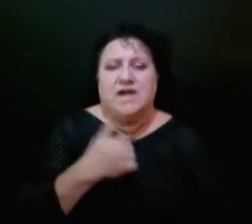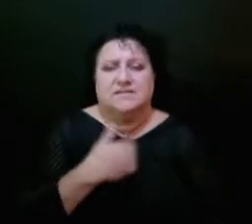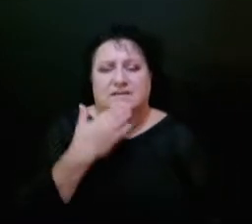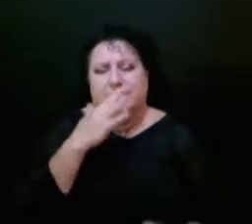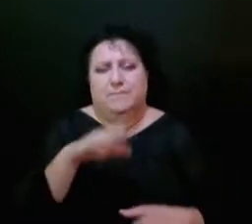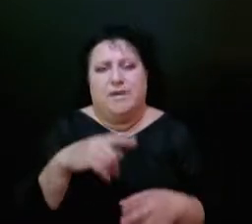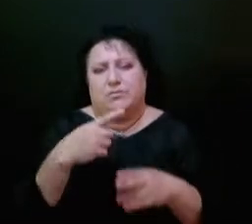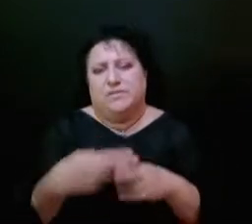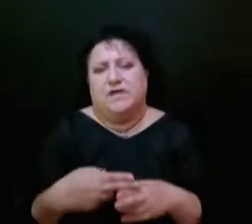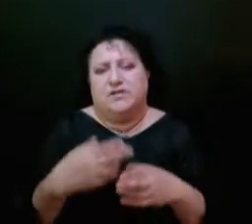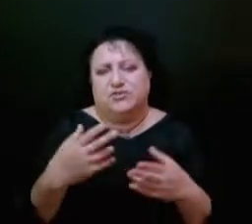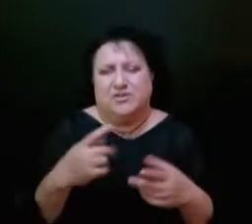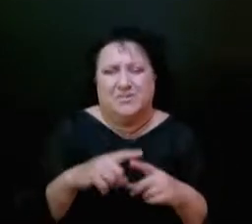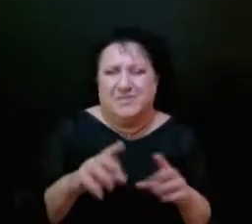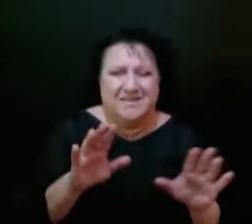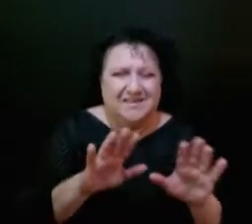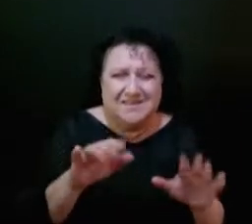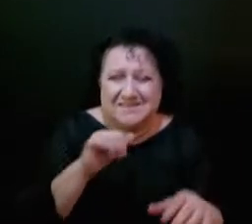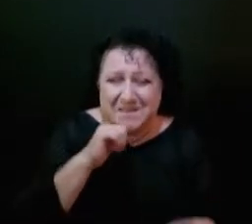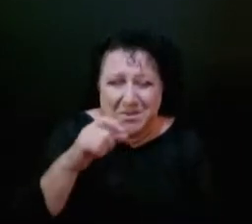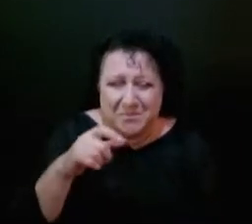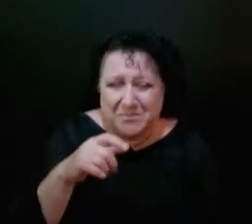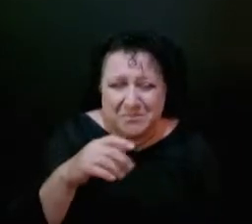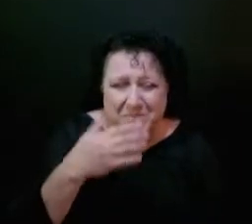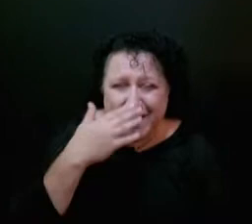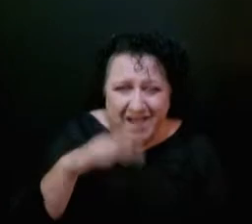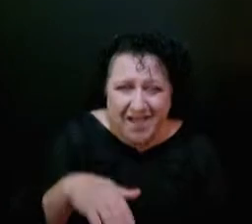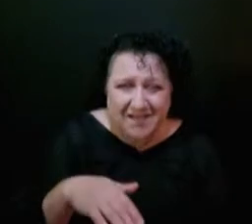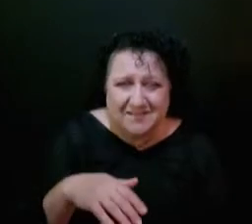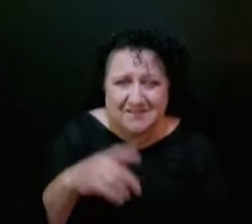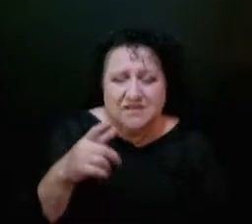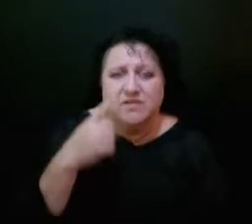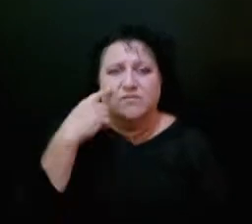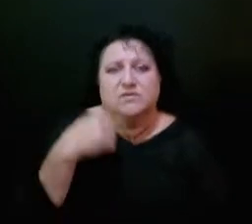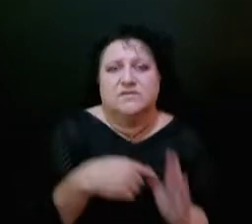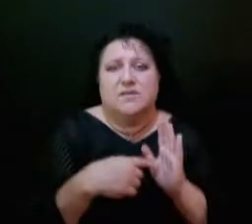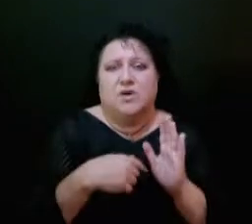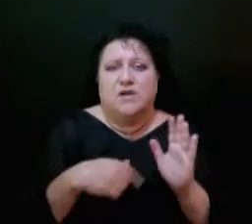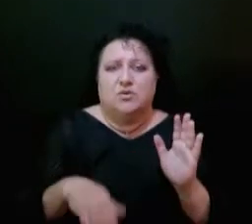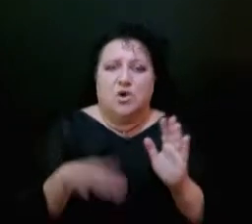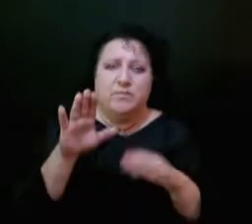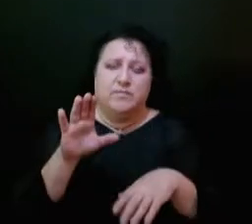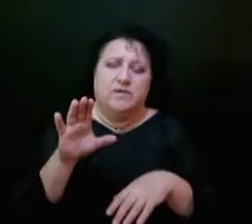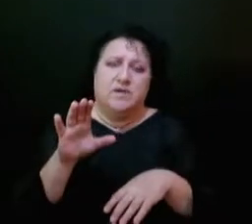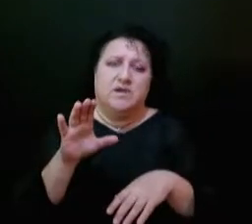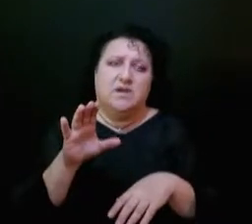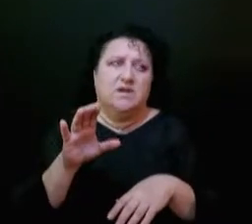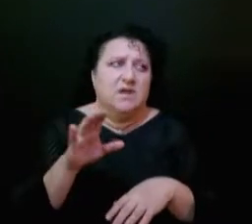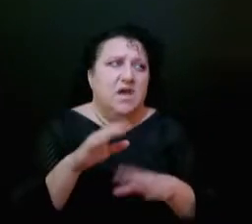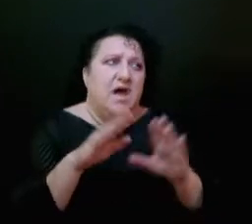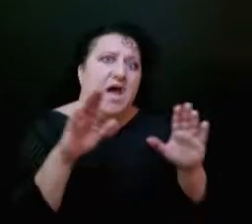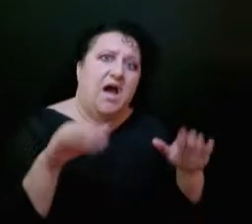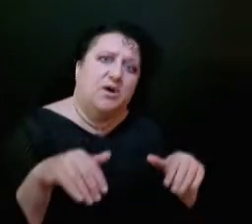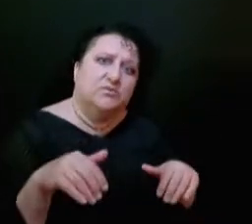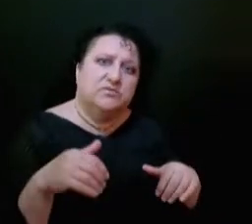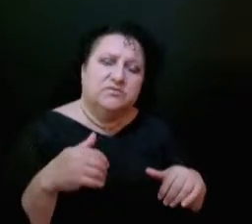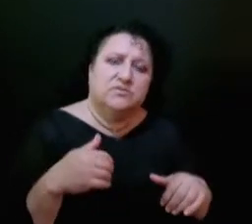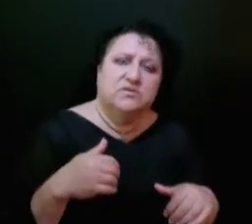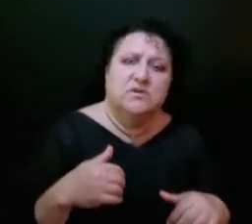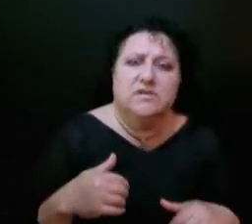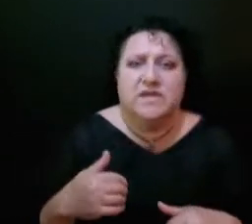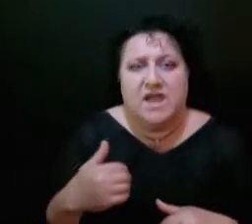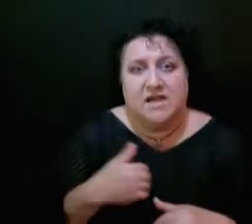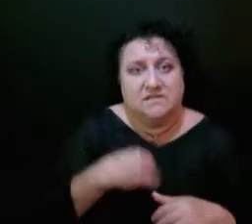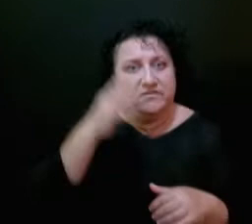say, do I have privilege? Privilege is not necessarily a bad thing. For example, I grew up in a household with a father. That's a privilege. I am